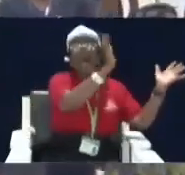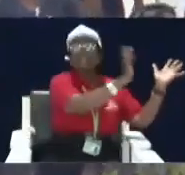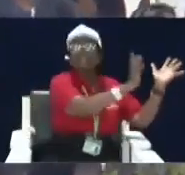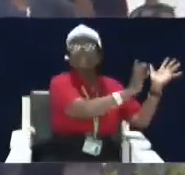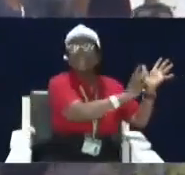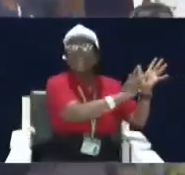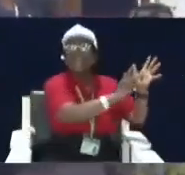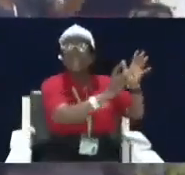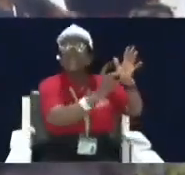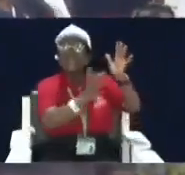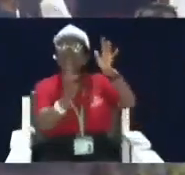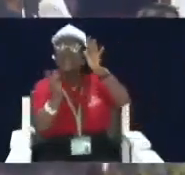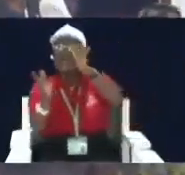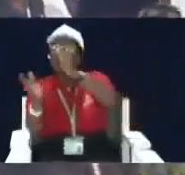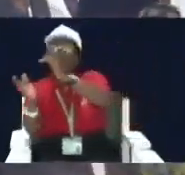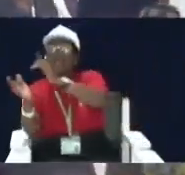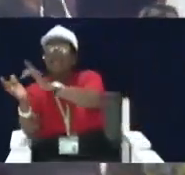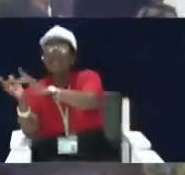that